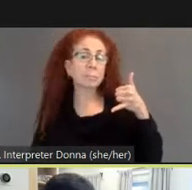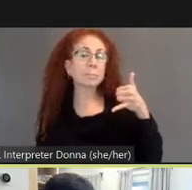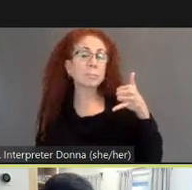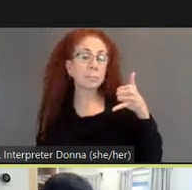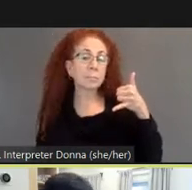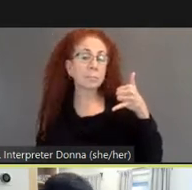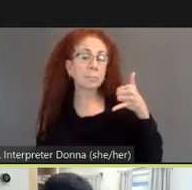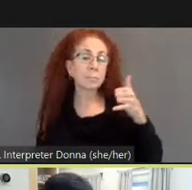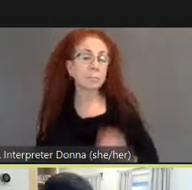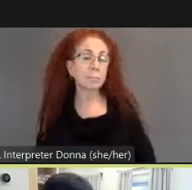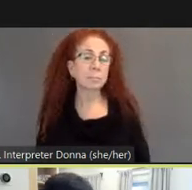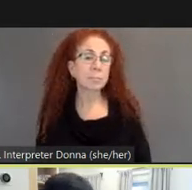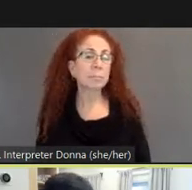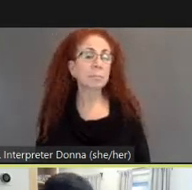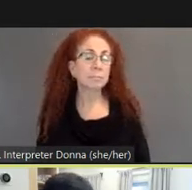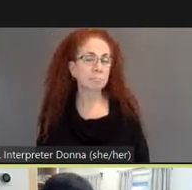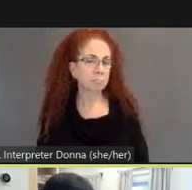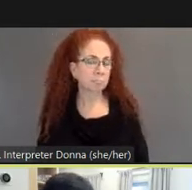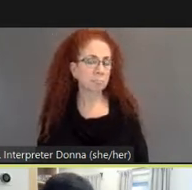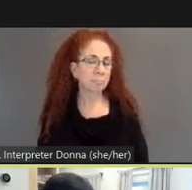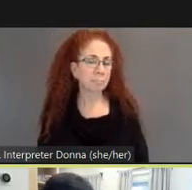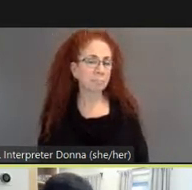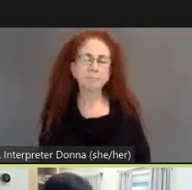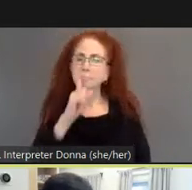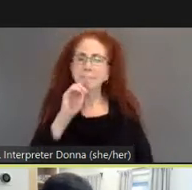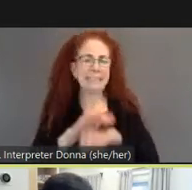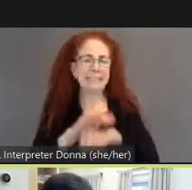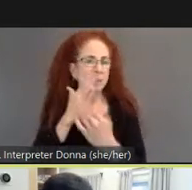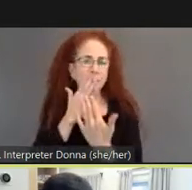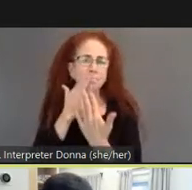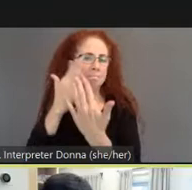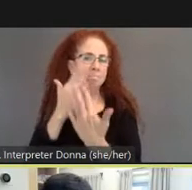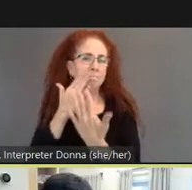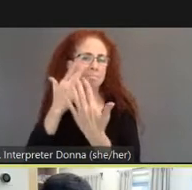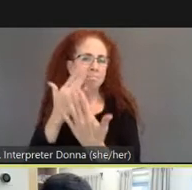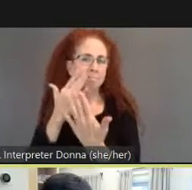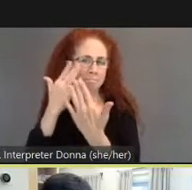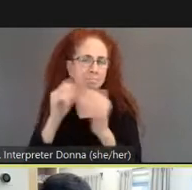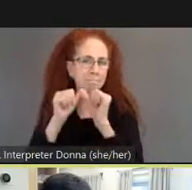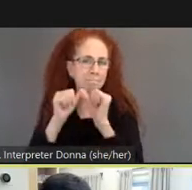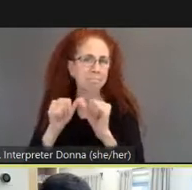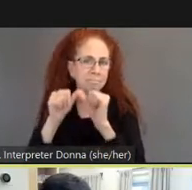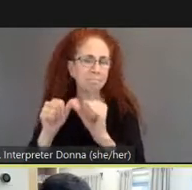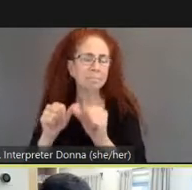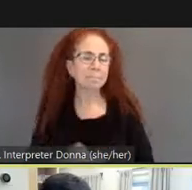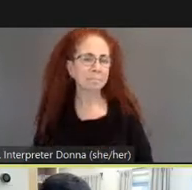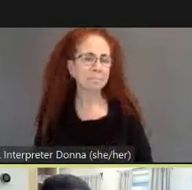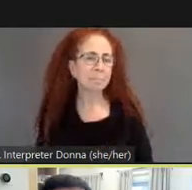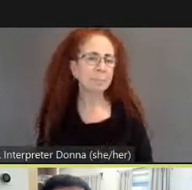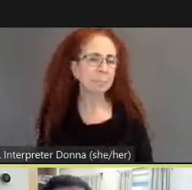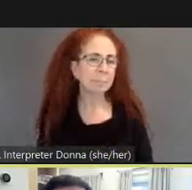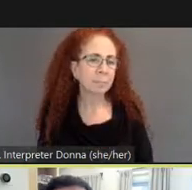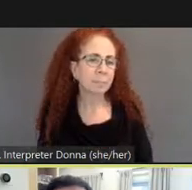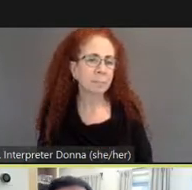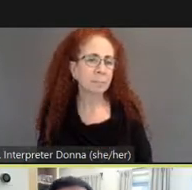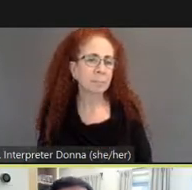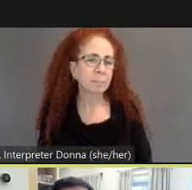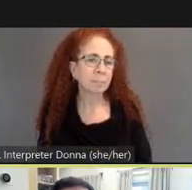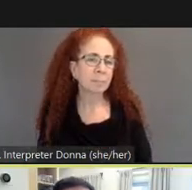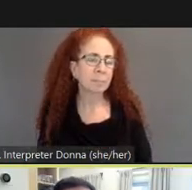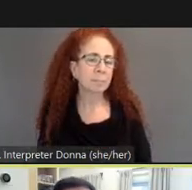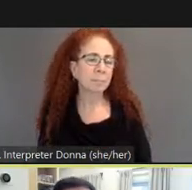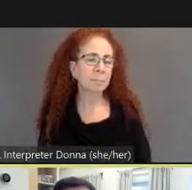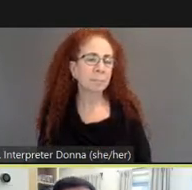sommes plusieurs sur la ligne, raccrochez. Vous êtes avec des abonnés. Mais madame,